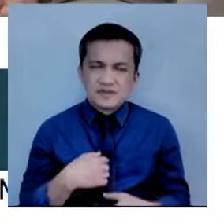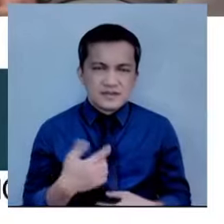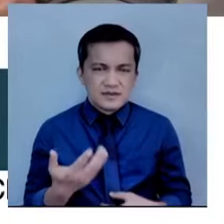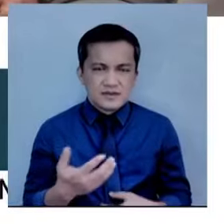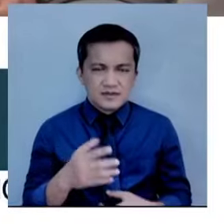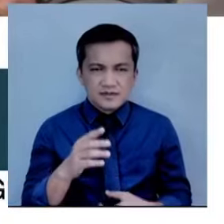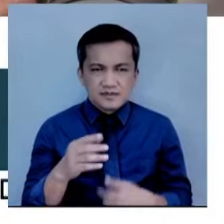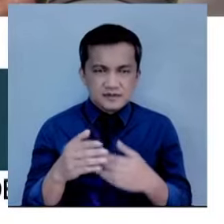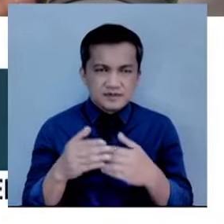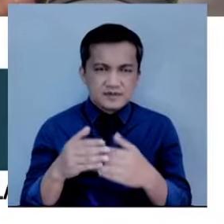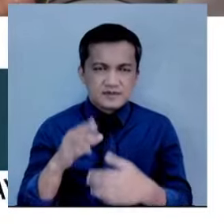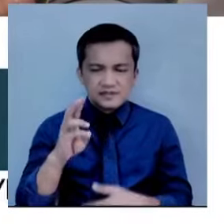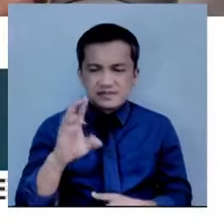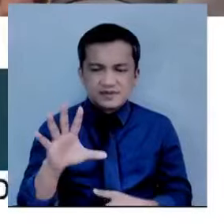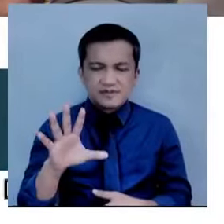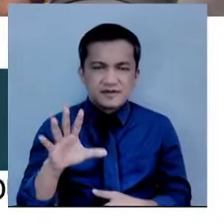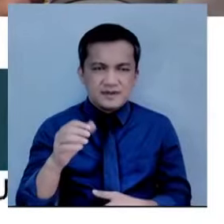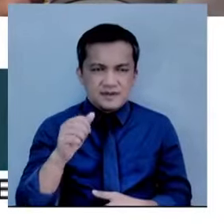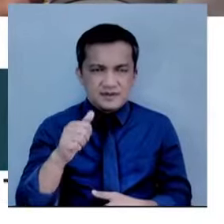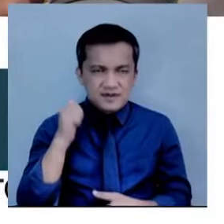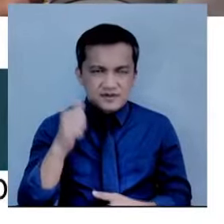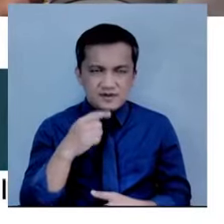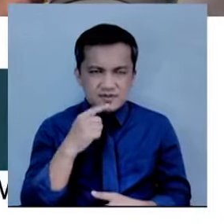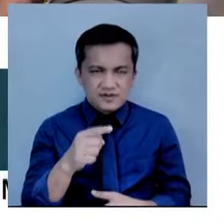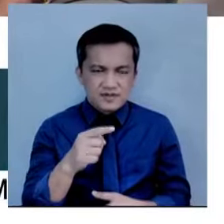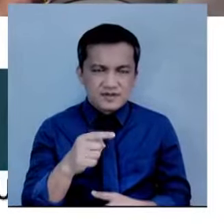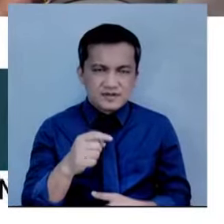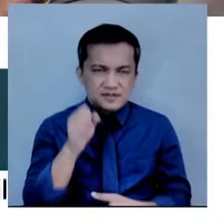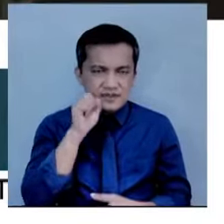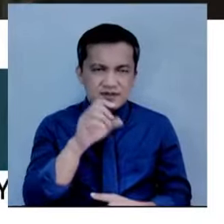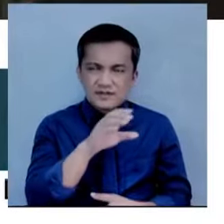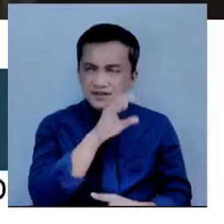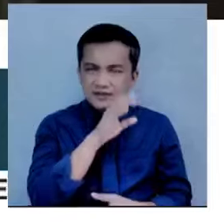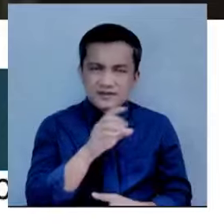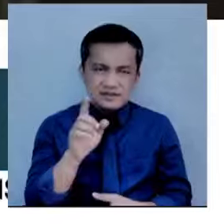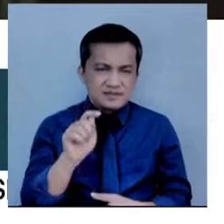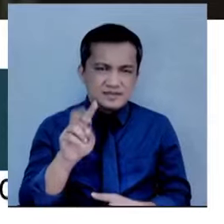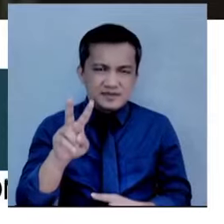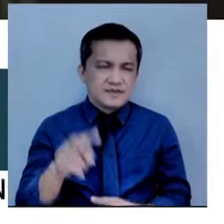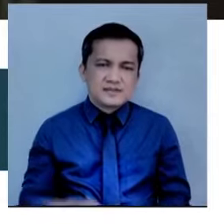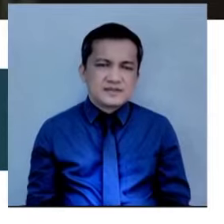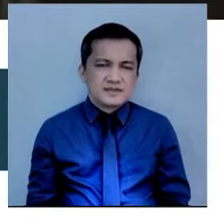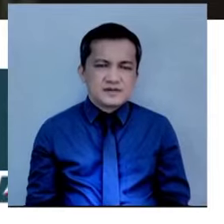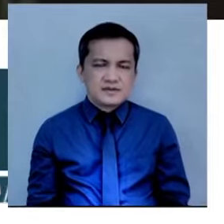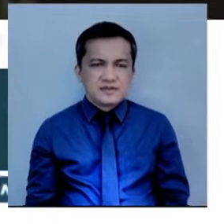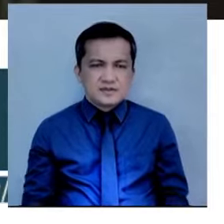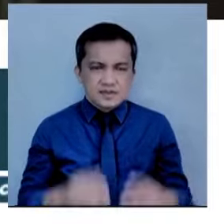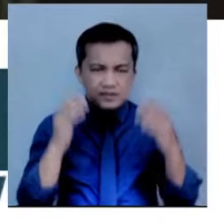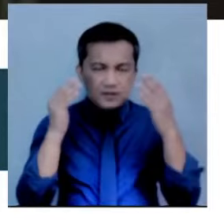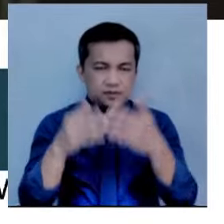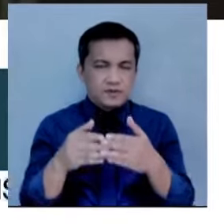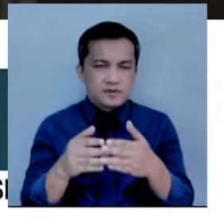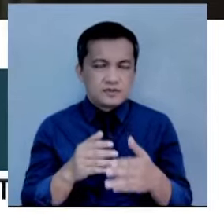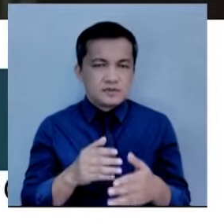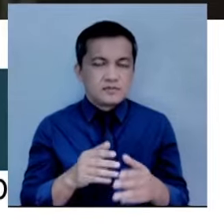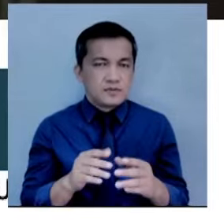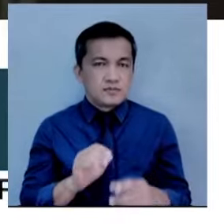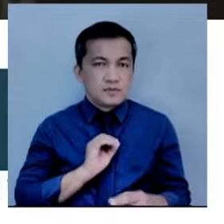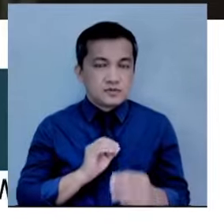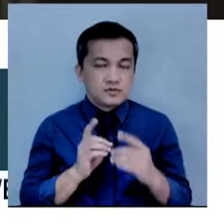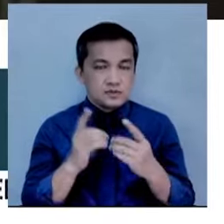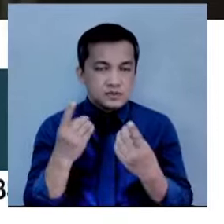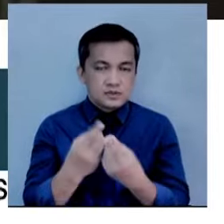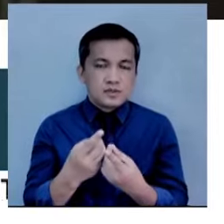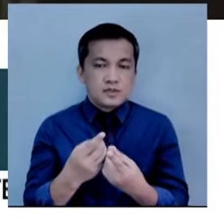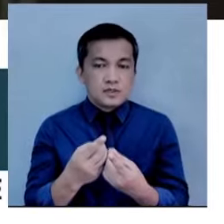na. Ayoko no, mamaya, mahuli ako. May senior moments ako sa TV. My focus is still the district. And to